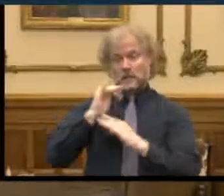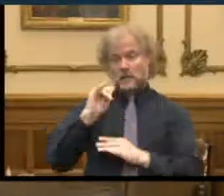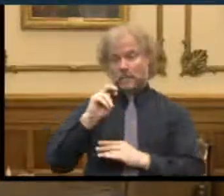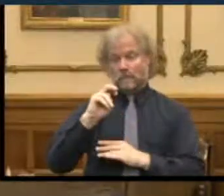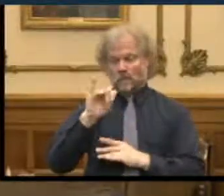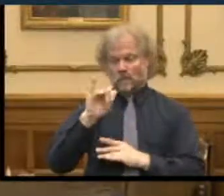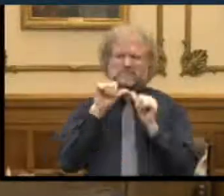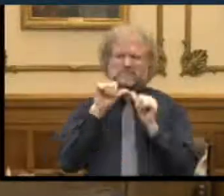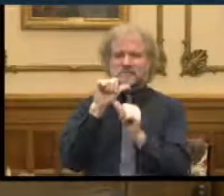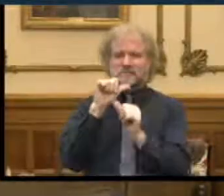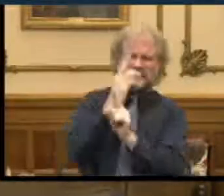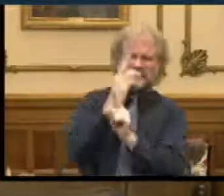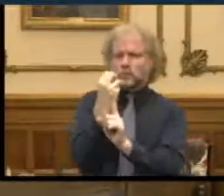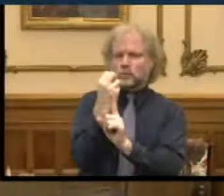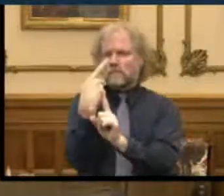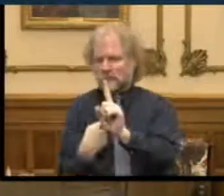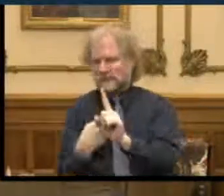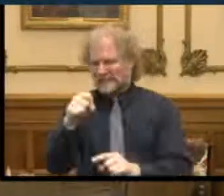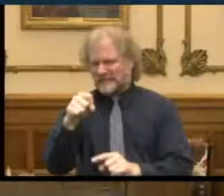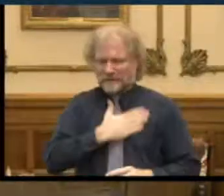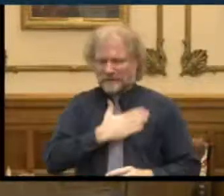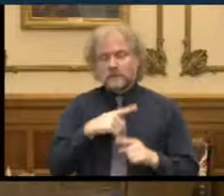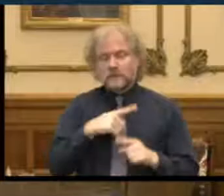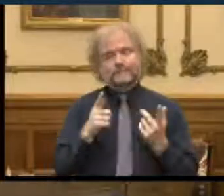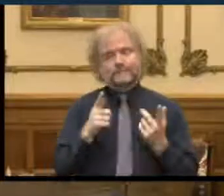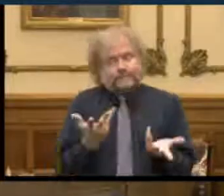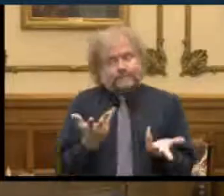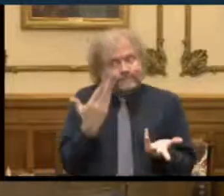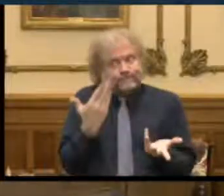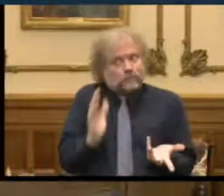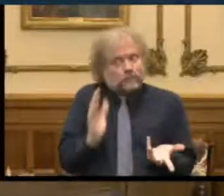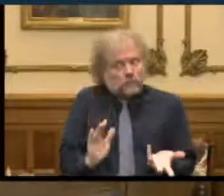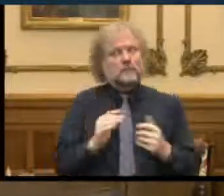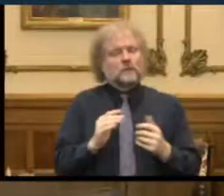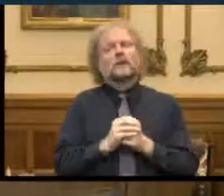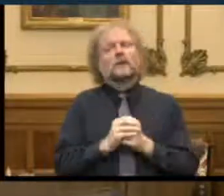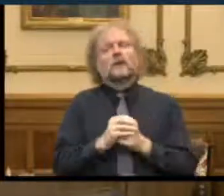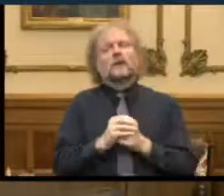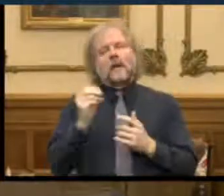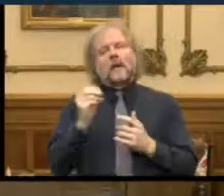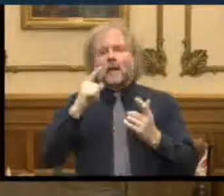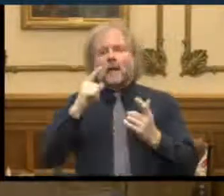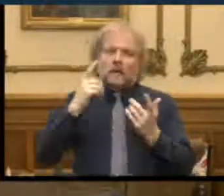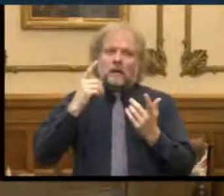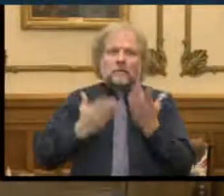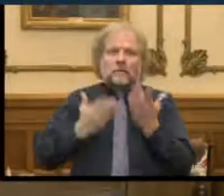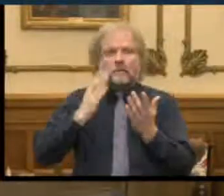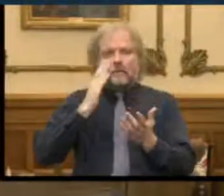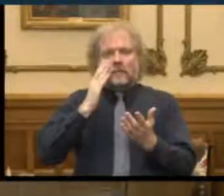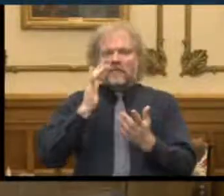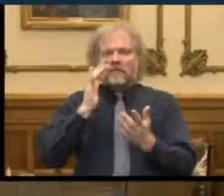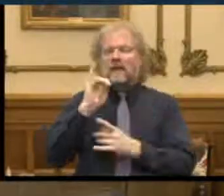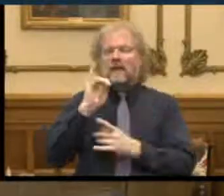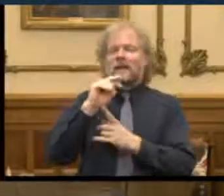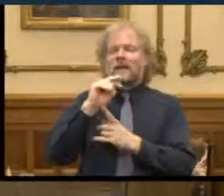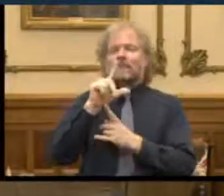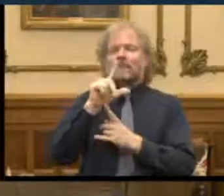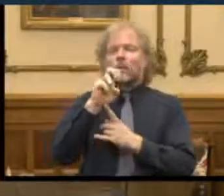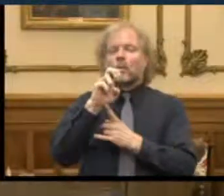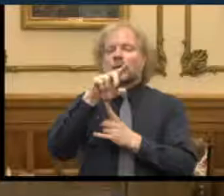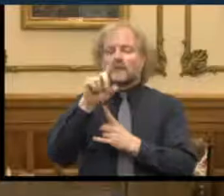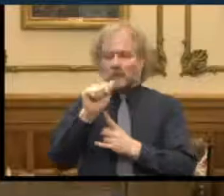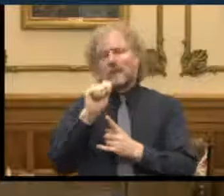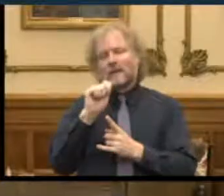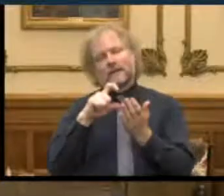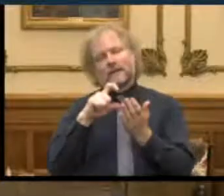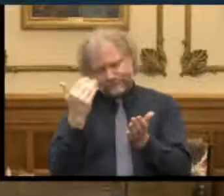6 month to 12 month period of time, but we don't know that when that comes out. And it's probably something that, like influenza, will be a repeated